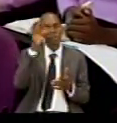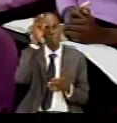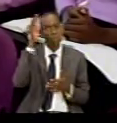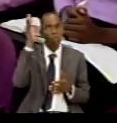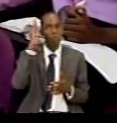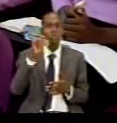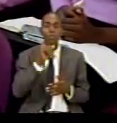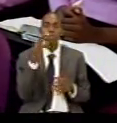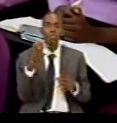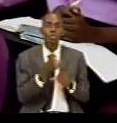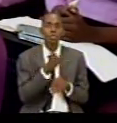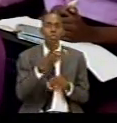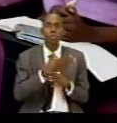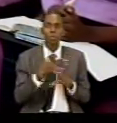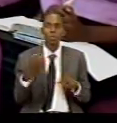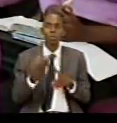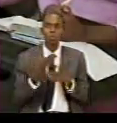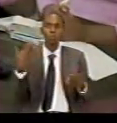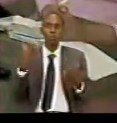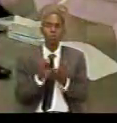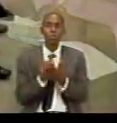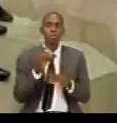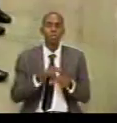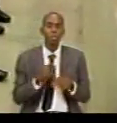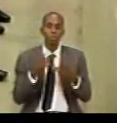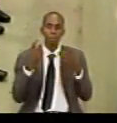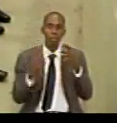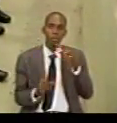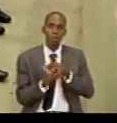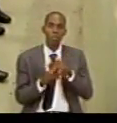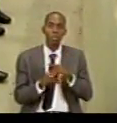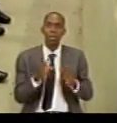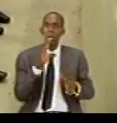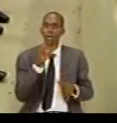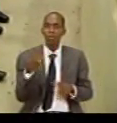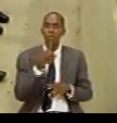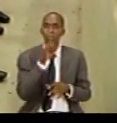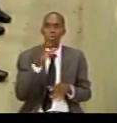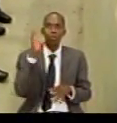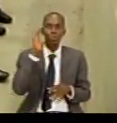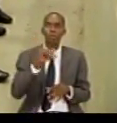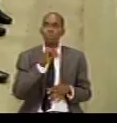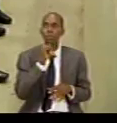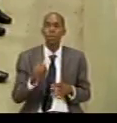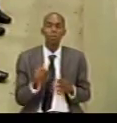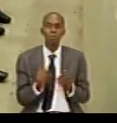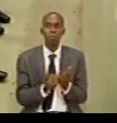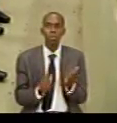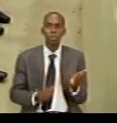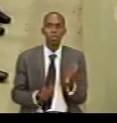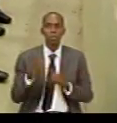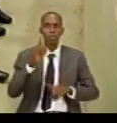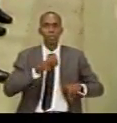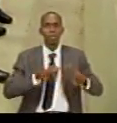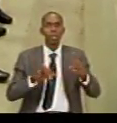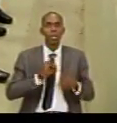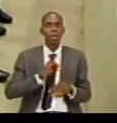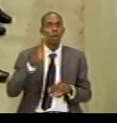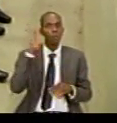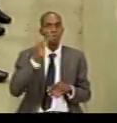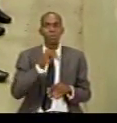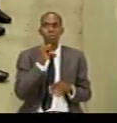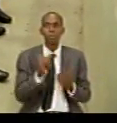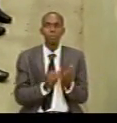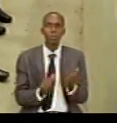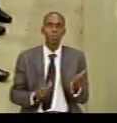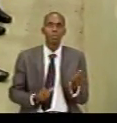away before that time comes? Are you sure you will not backslide? I will not backslide.